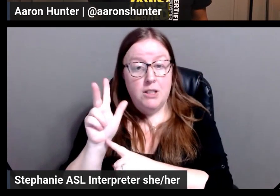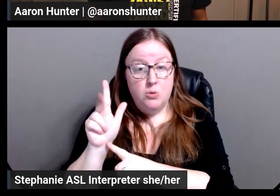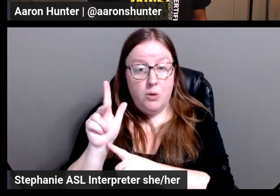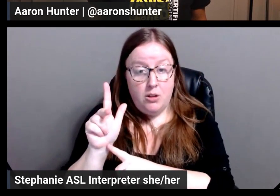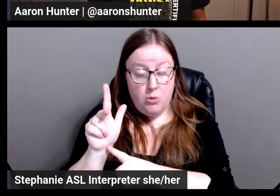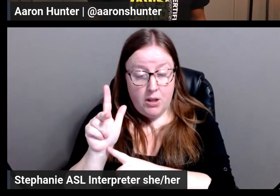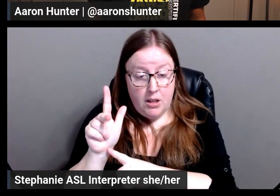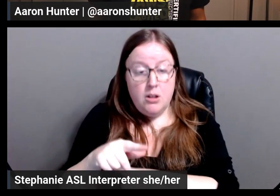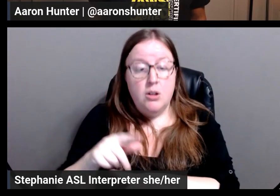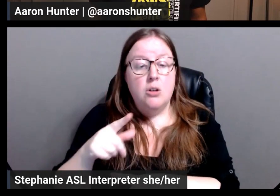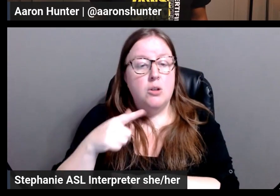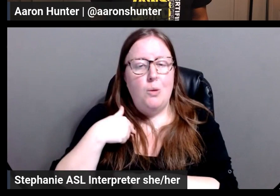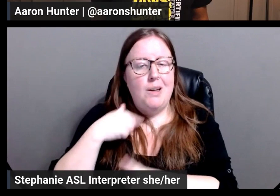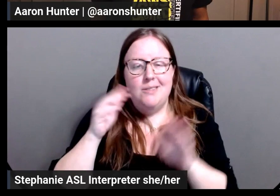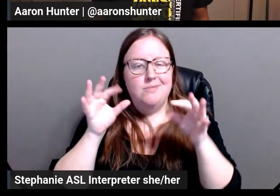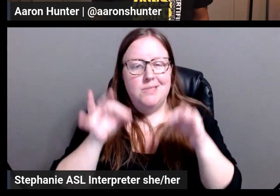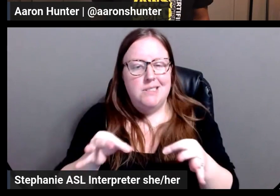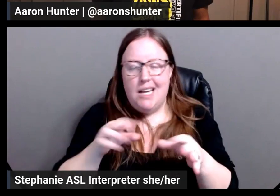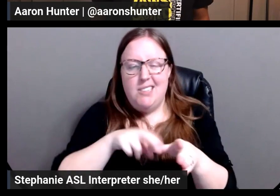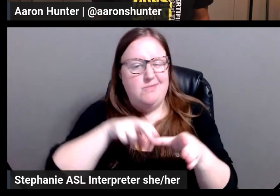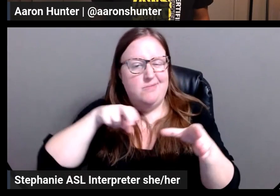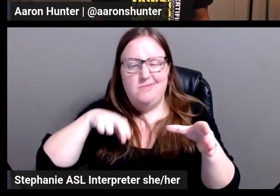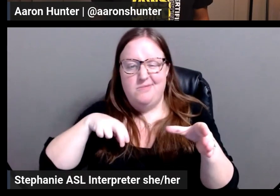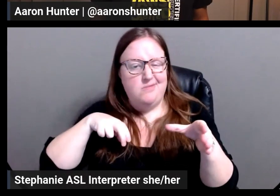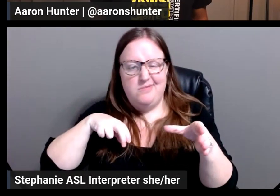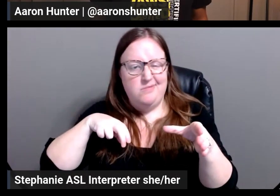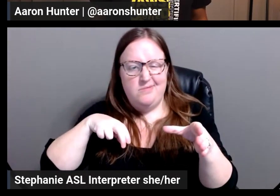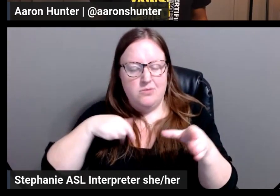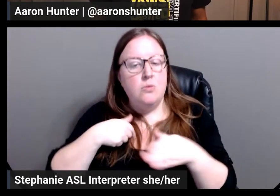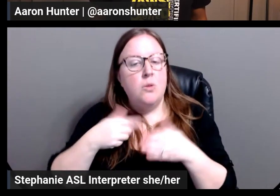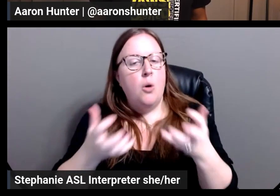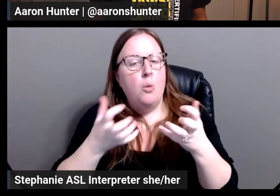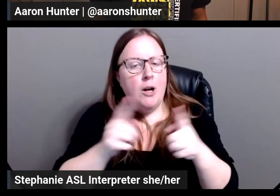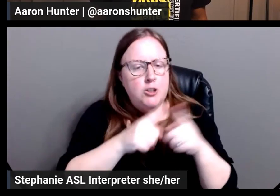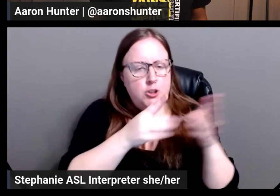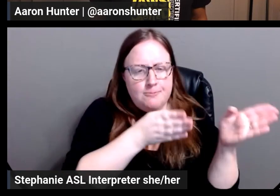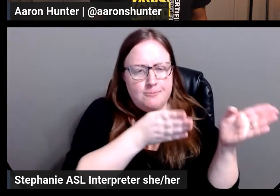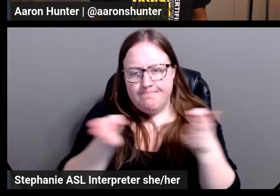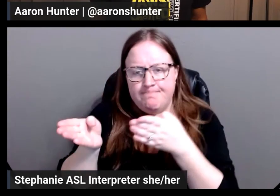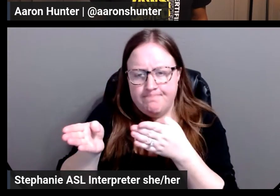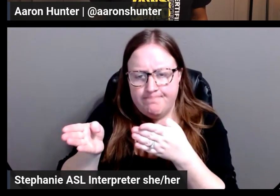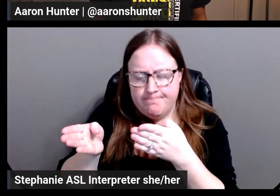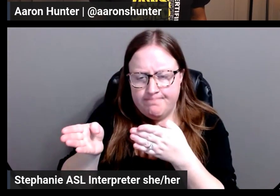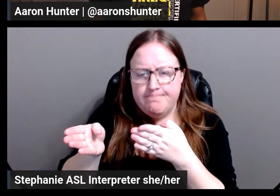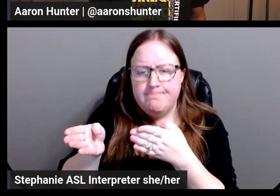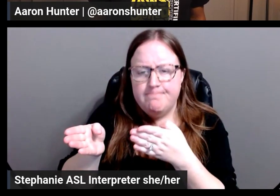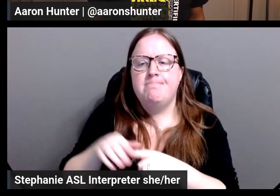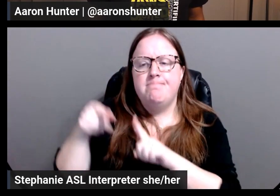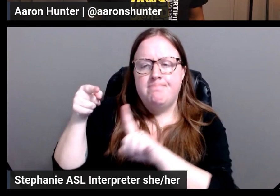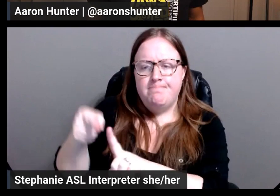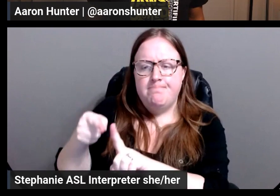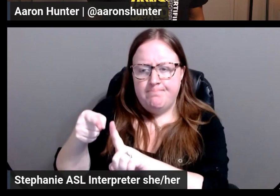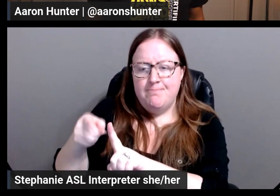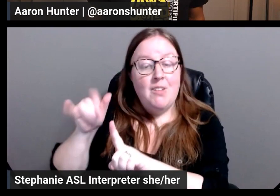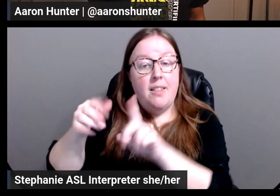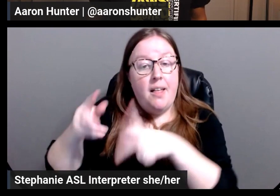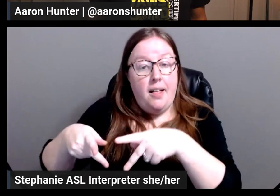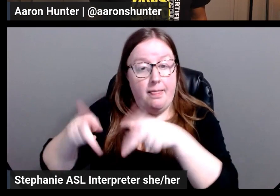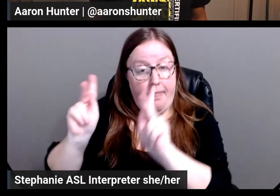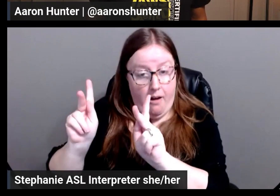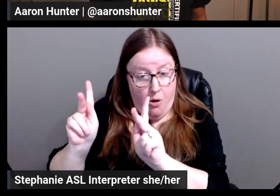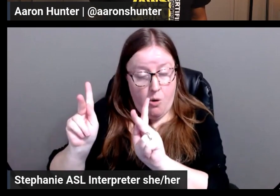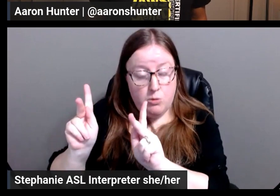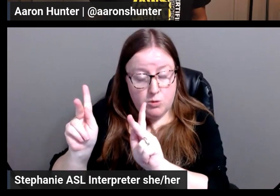we departed from that and decided that we wanted to move to something that gives us that allows us to